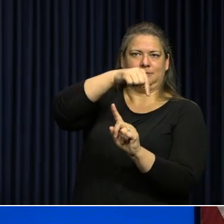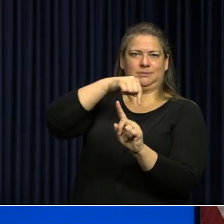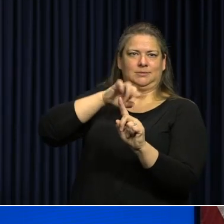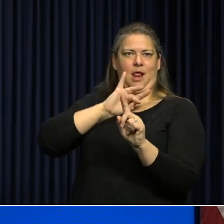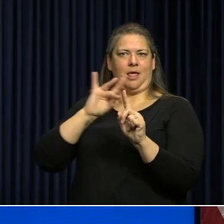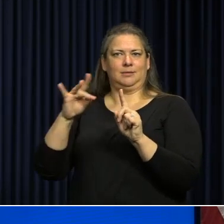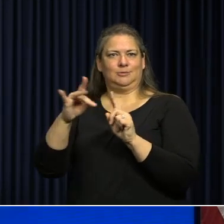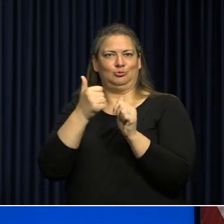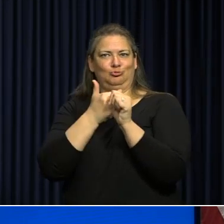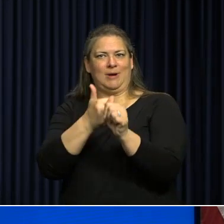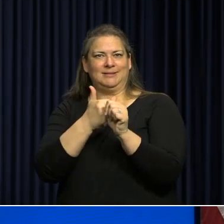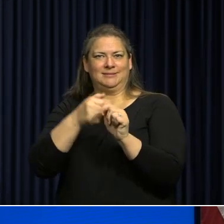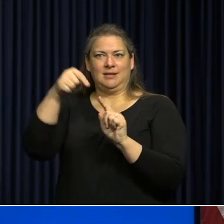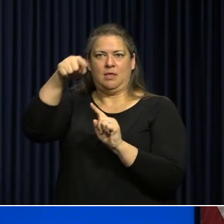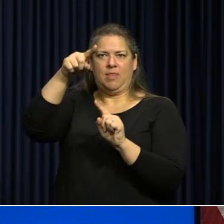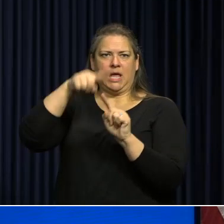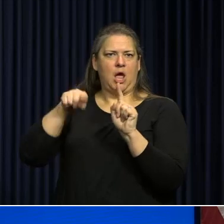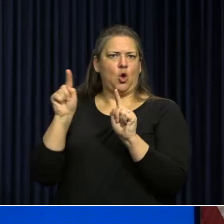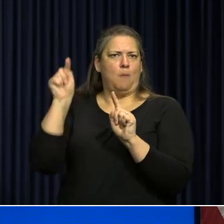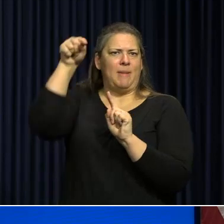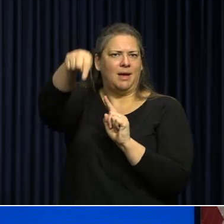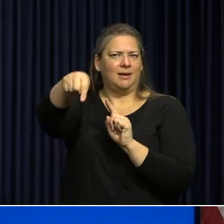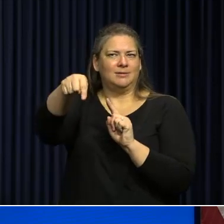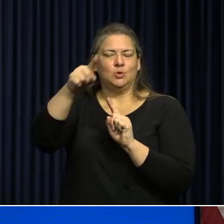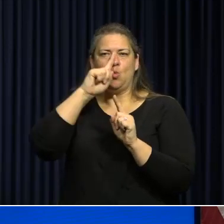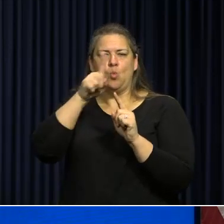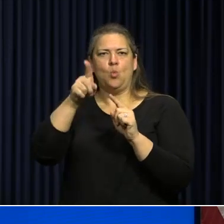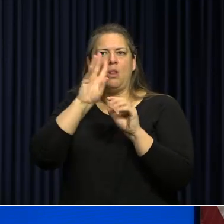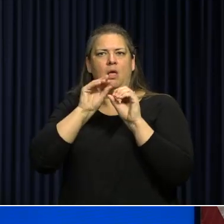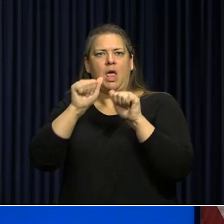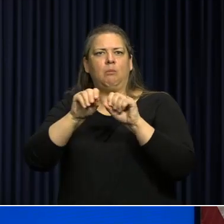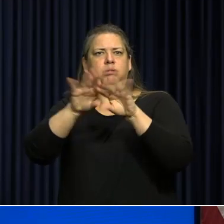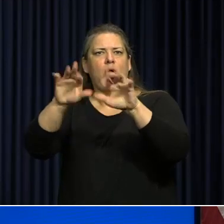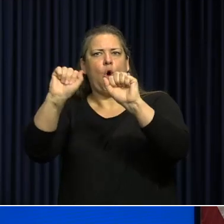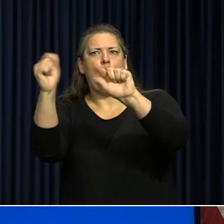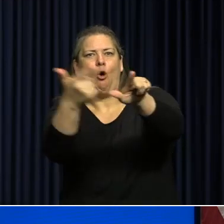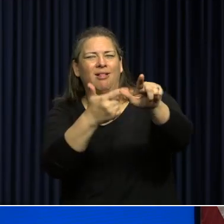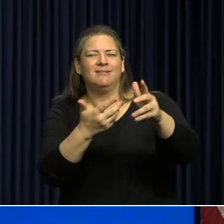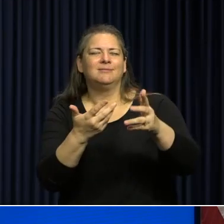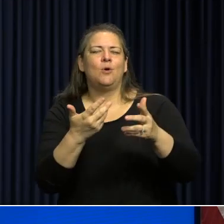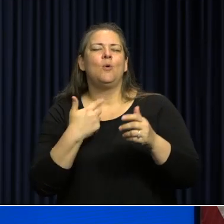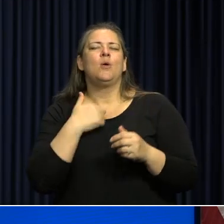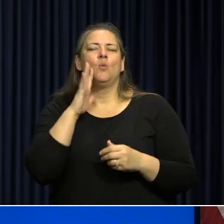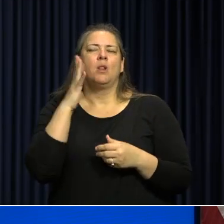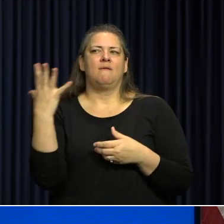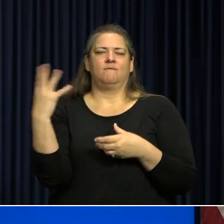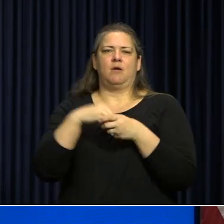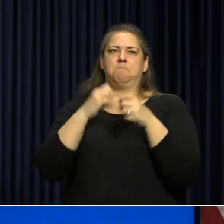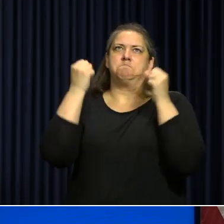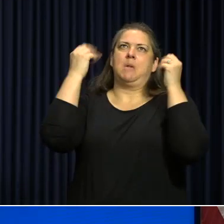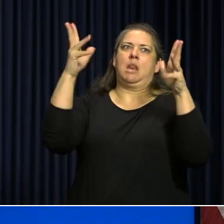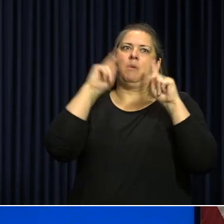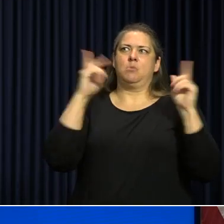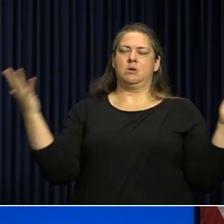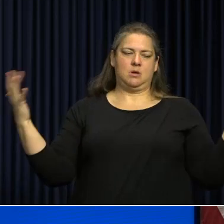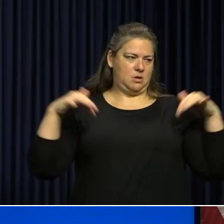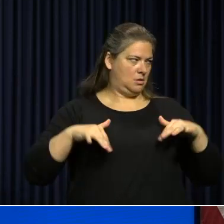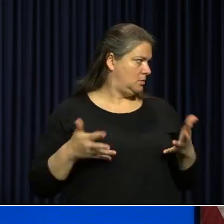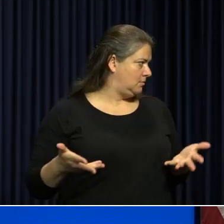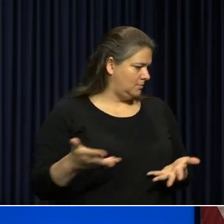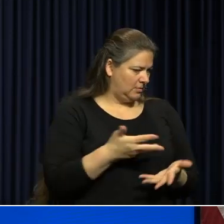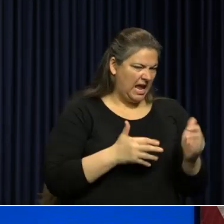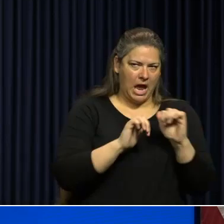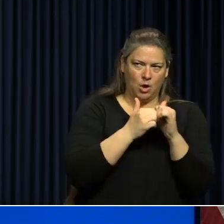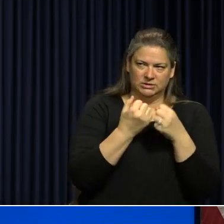compromises the entire group. So in many ways, we're going to bring in a lot of other people to help us do this safely. And it's going to be